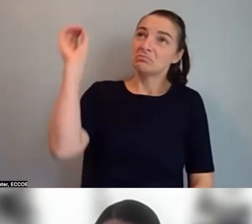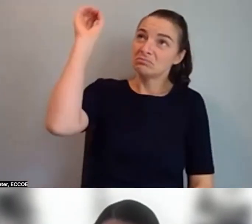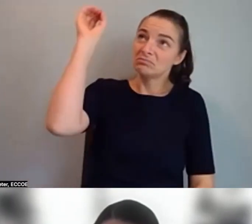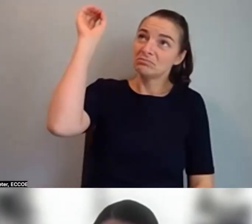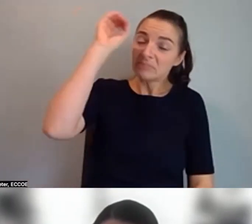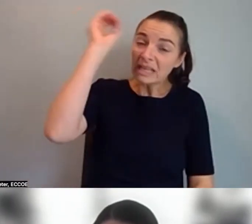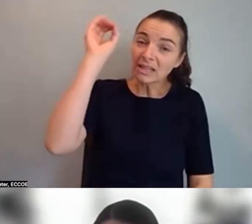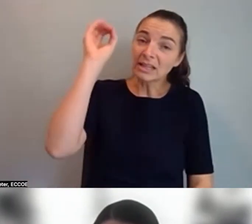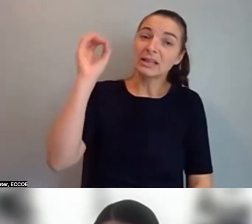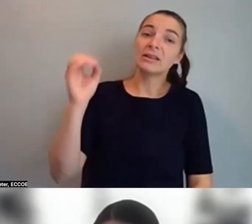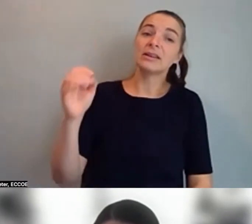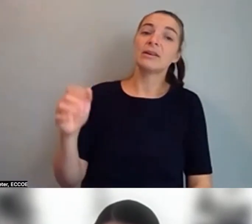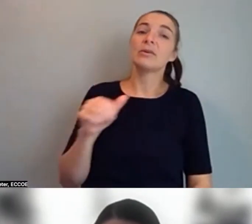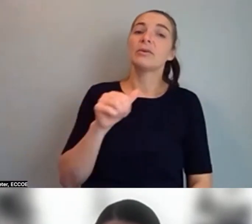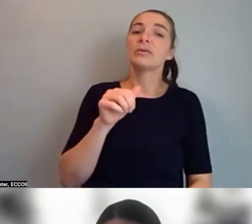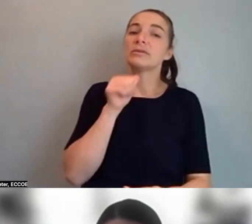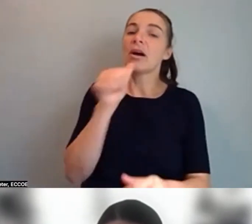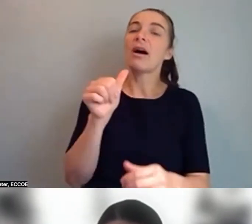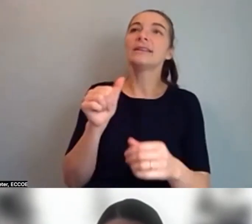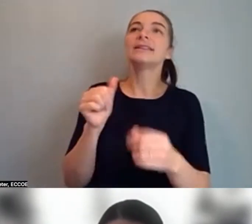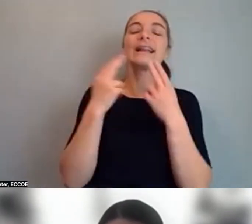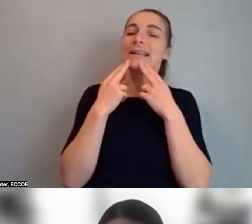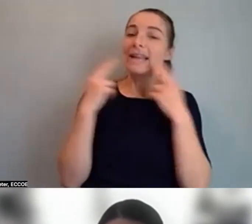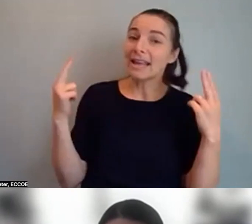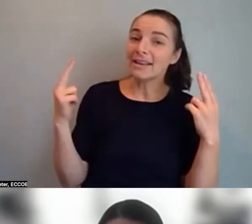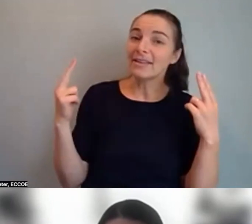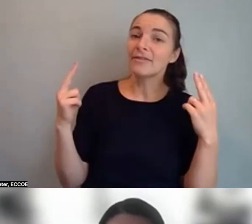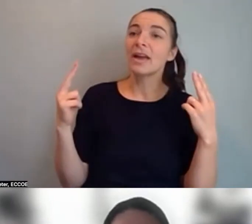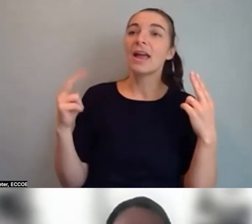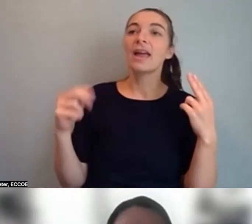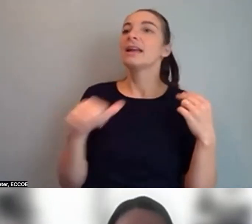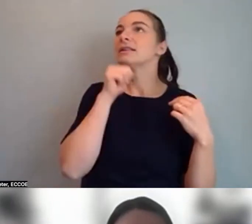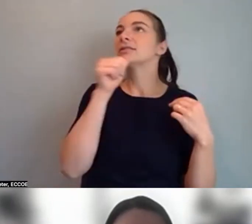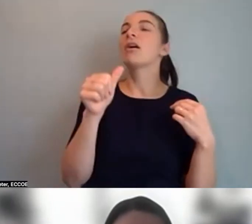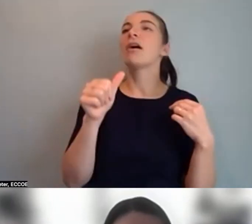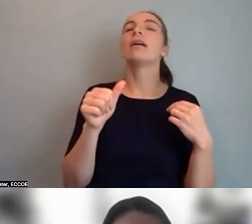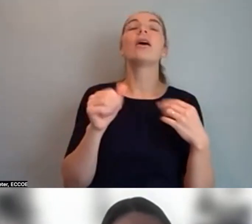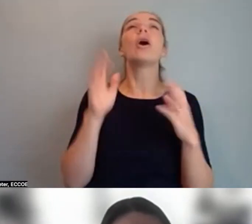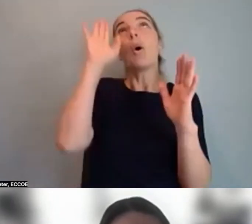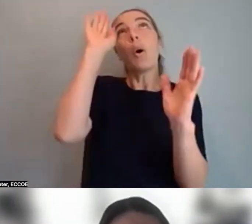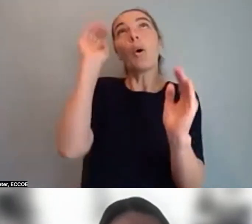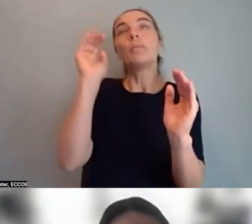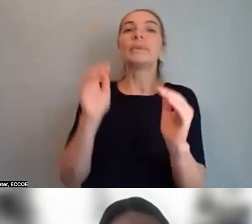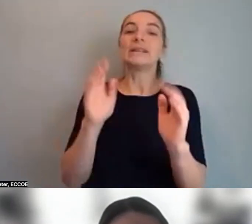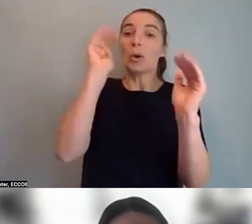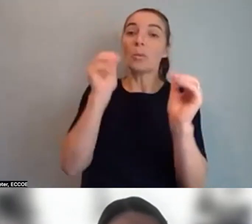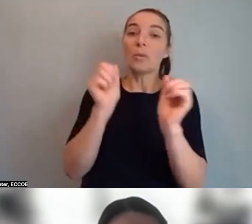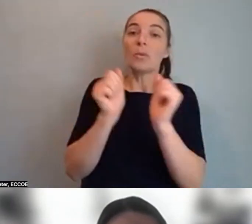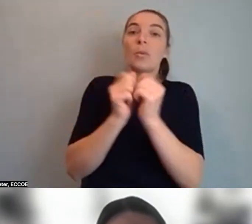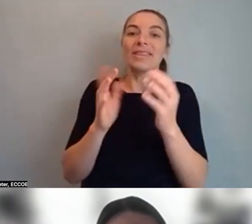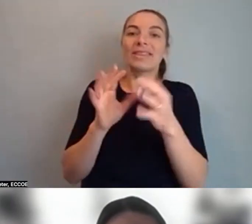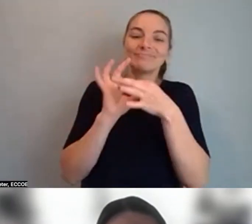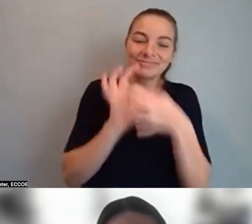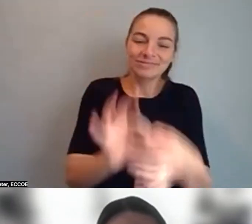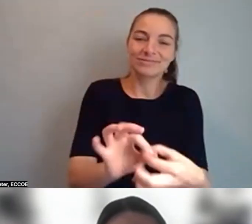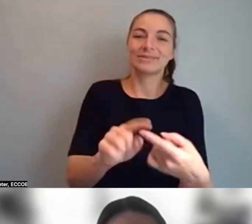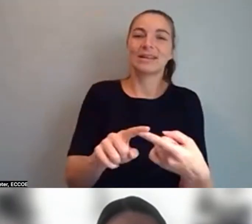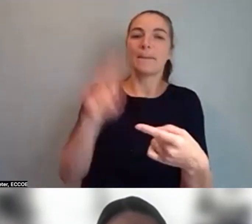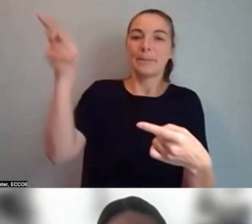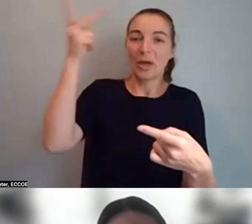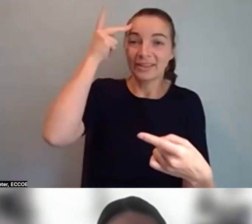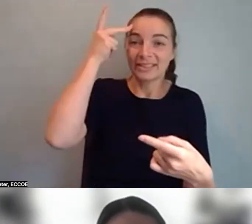radical hope. You know, it's not delusional. It's political. And within that, there is still an optimism